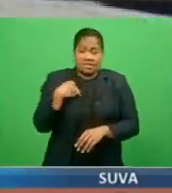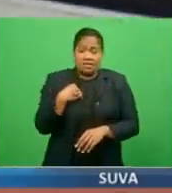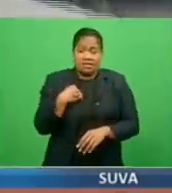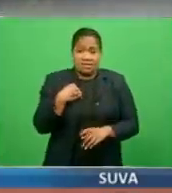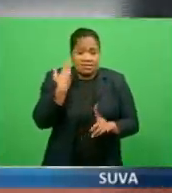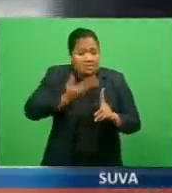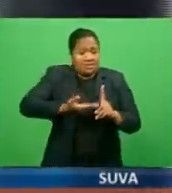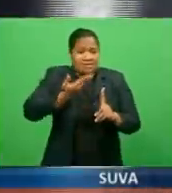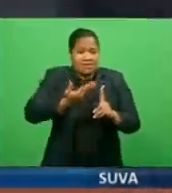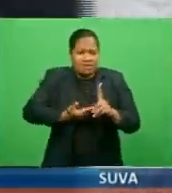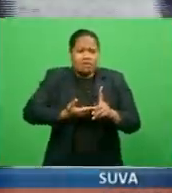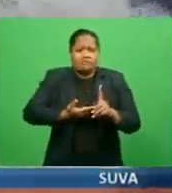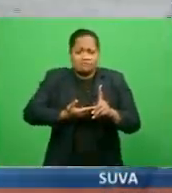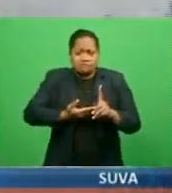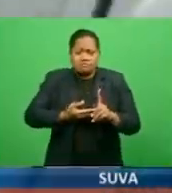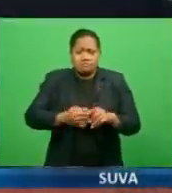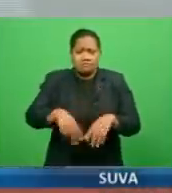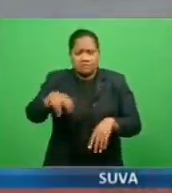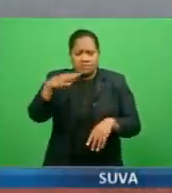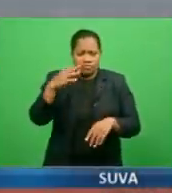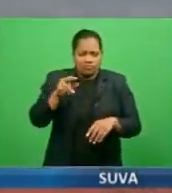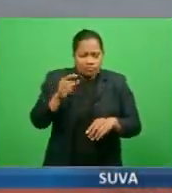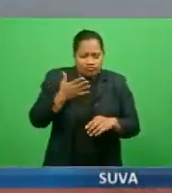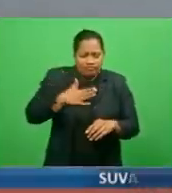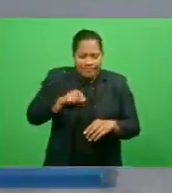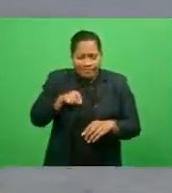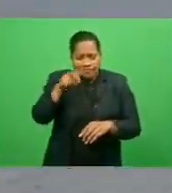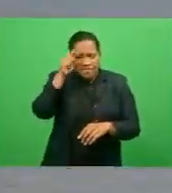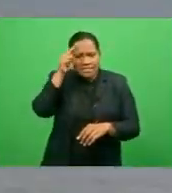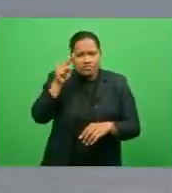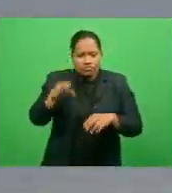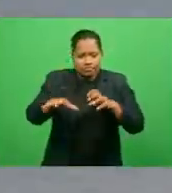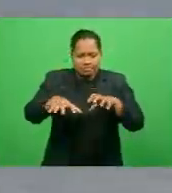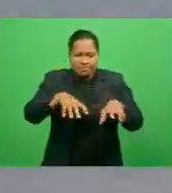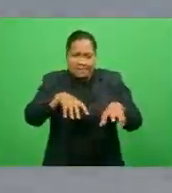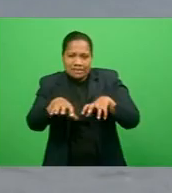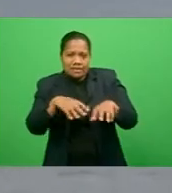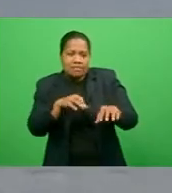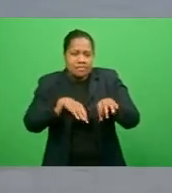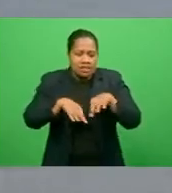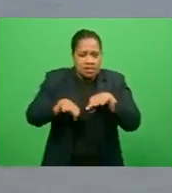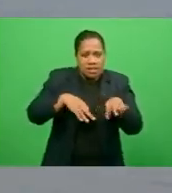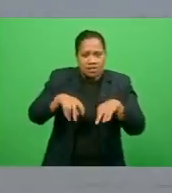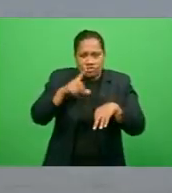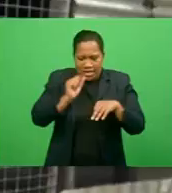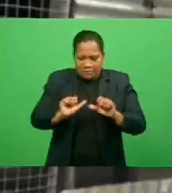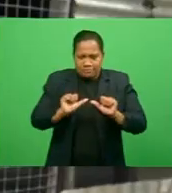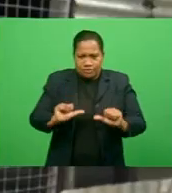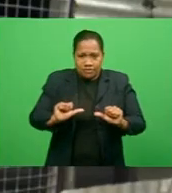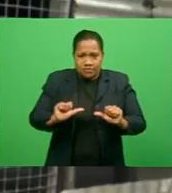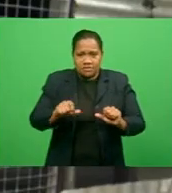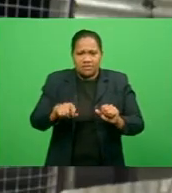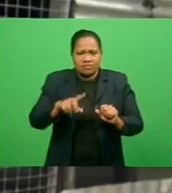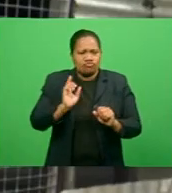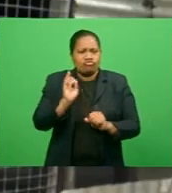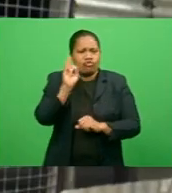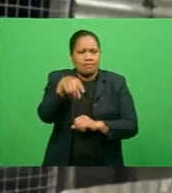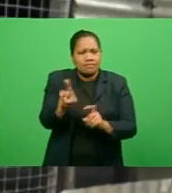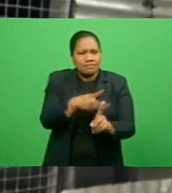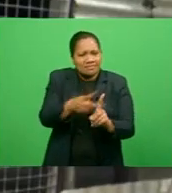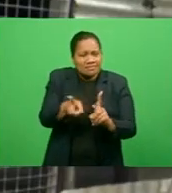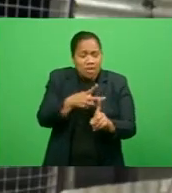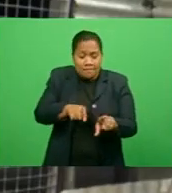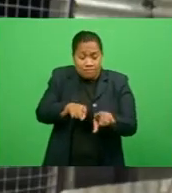Vuniwanga is optimistic a national action plan will make a measurable difference in prevent domestic violence. Most of the programs that